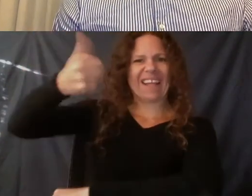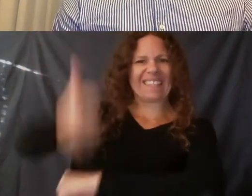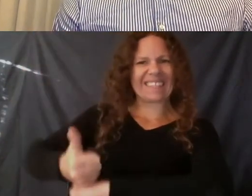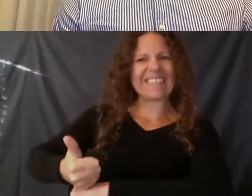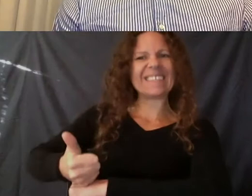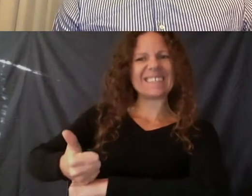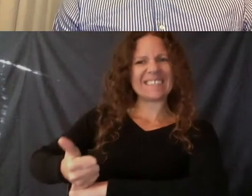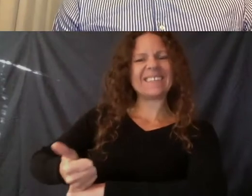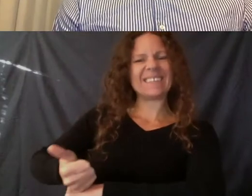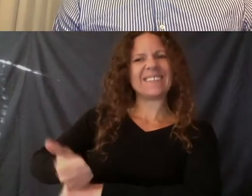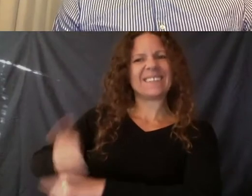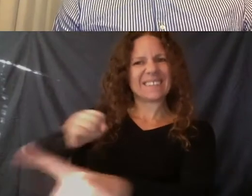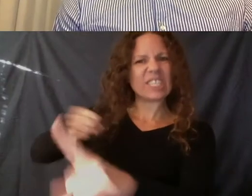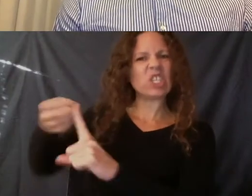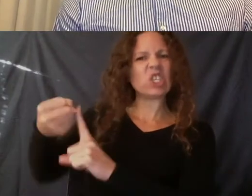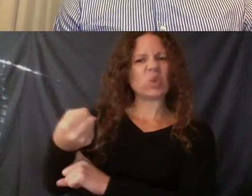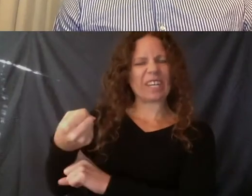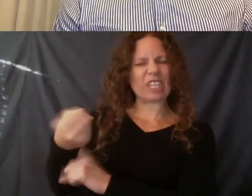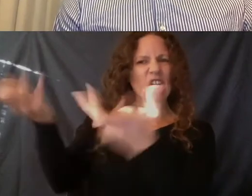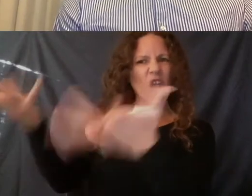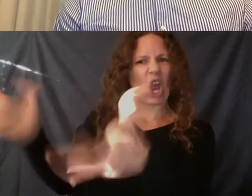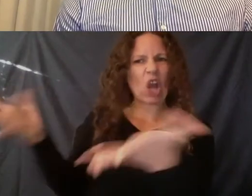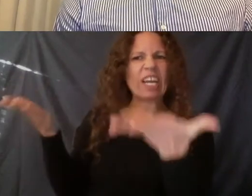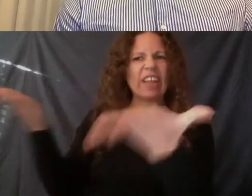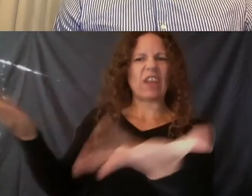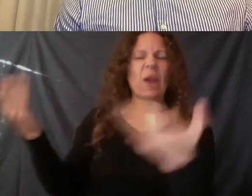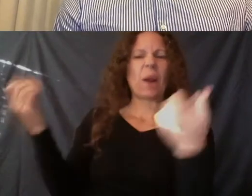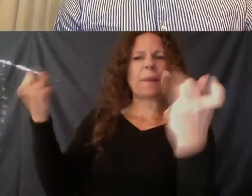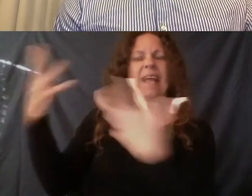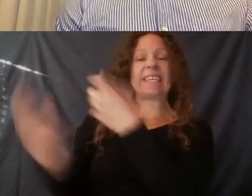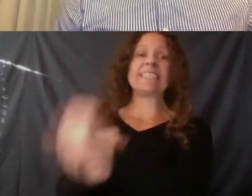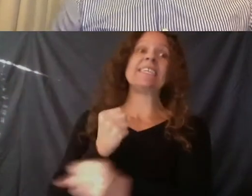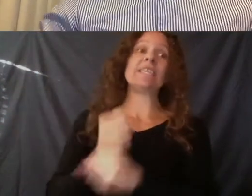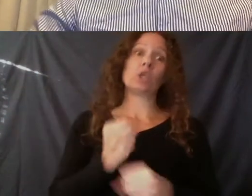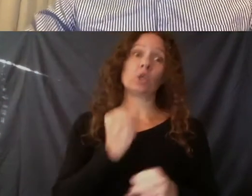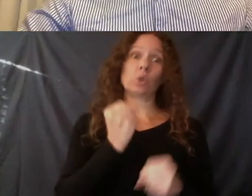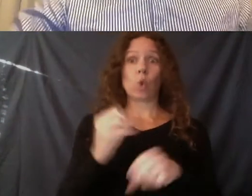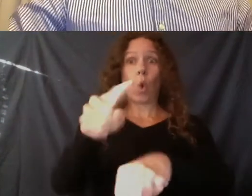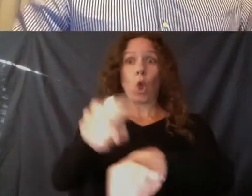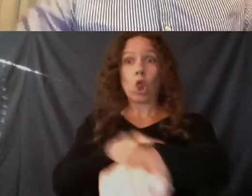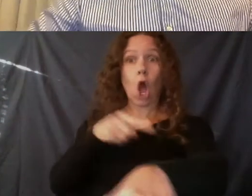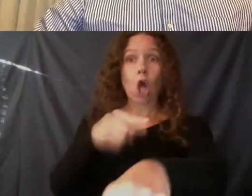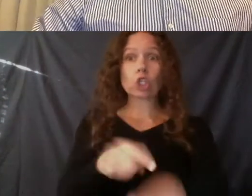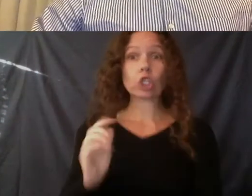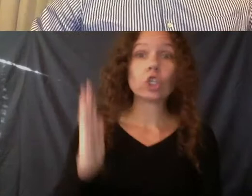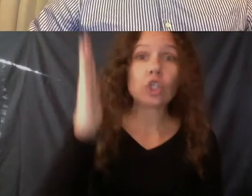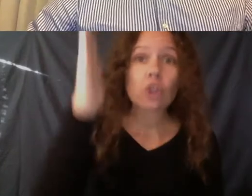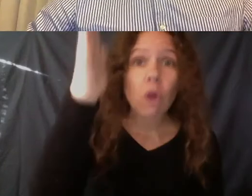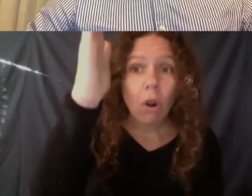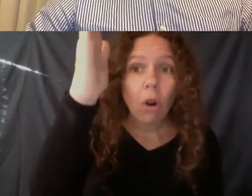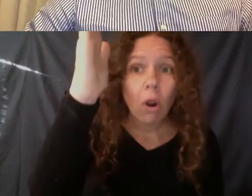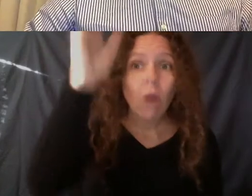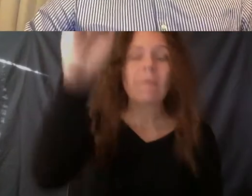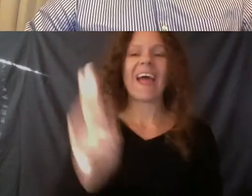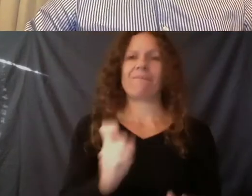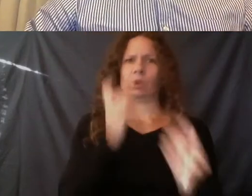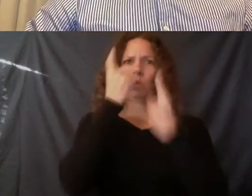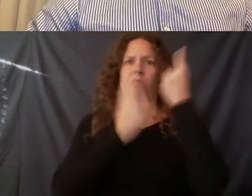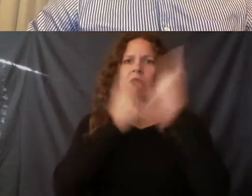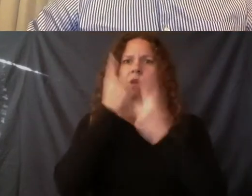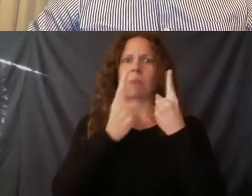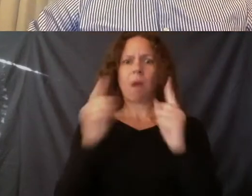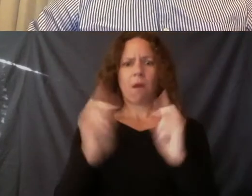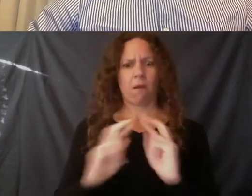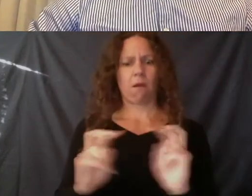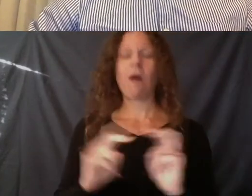for 40 years. So the long game is what we have to start thinking about. And that I hope is, a key part of what